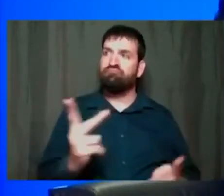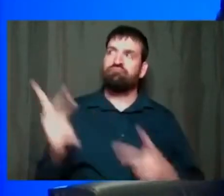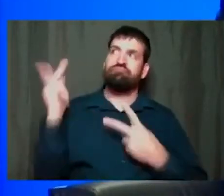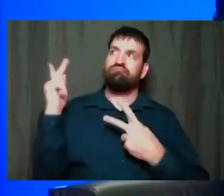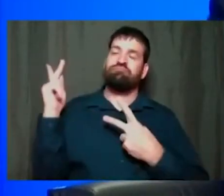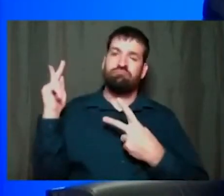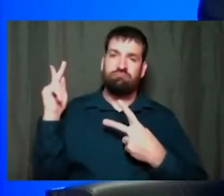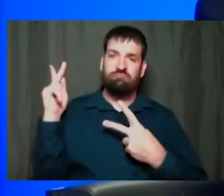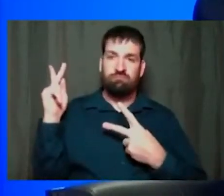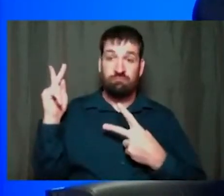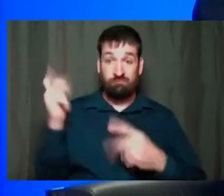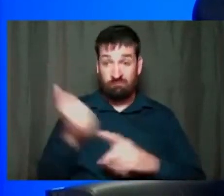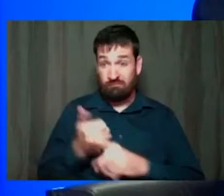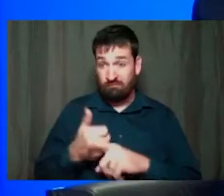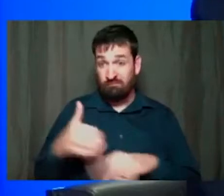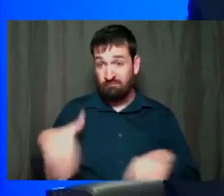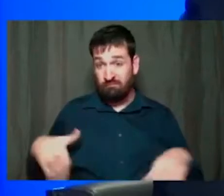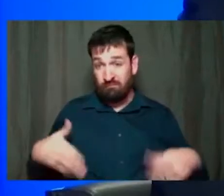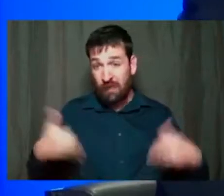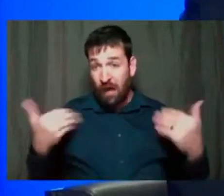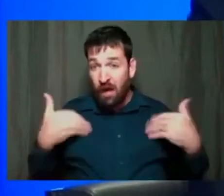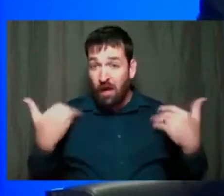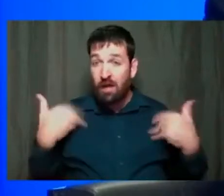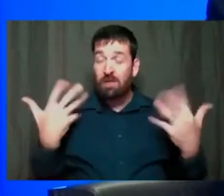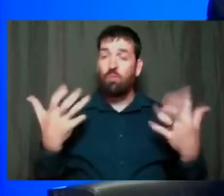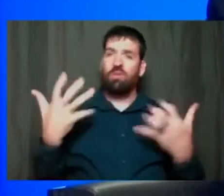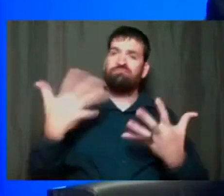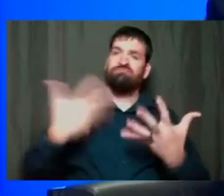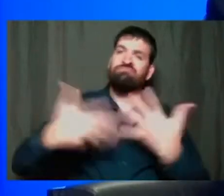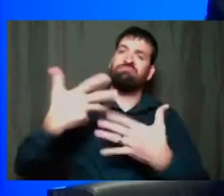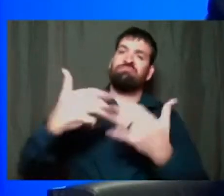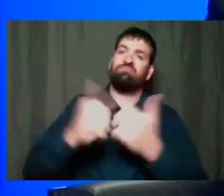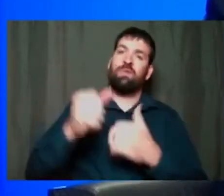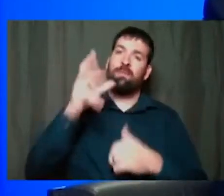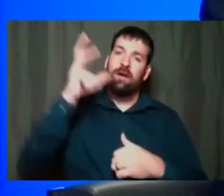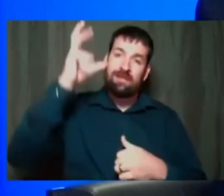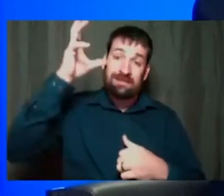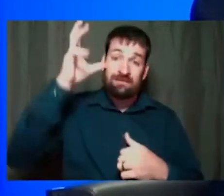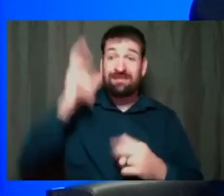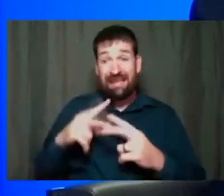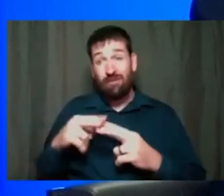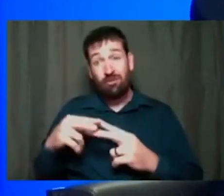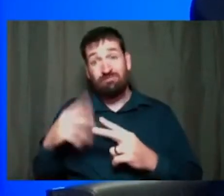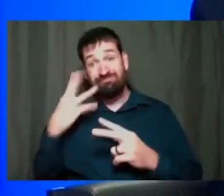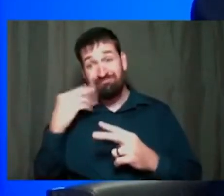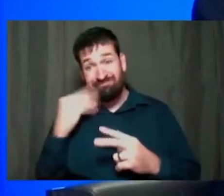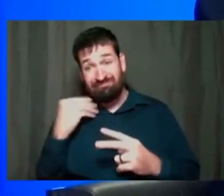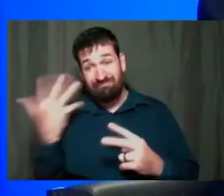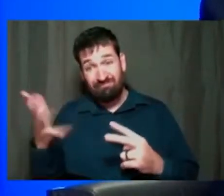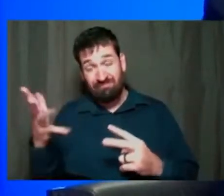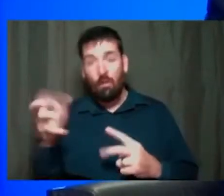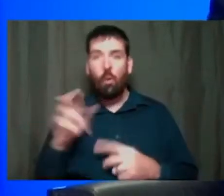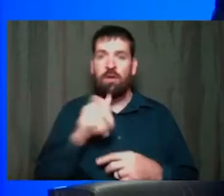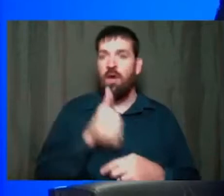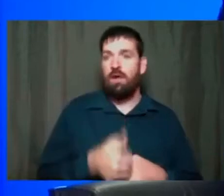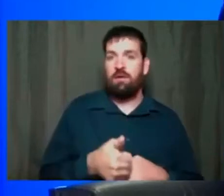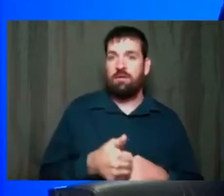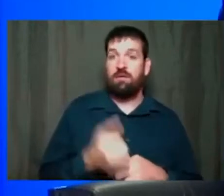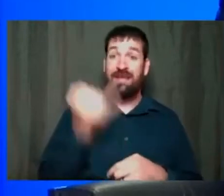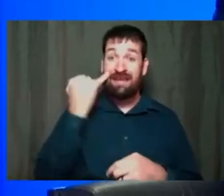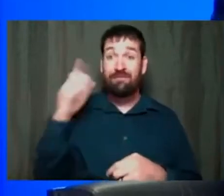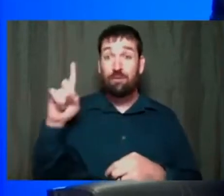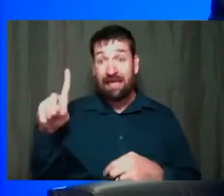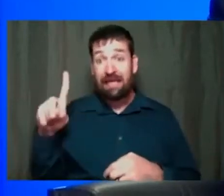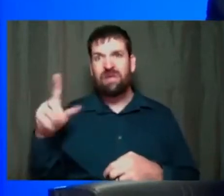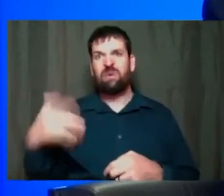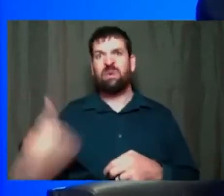you were young and you might have wanted to have time with your parent, you either got it or you didn't. And if you got it, think about how that made you feel and think that this is a gift that you can